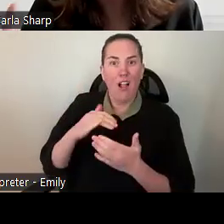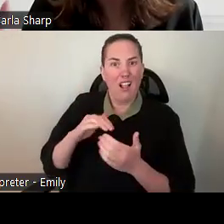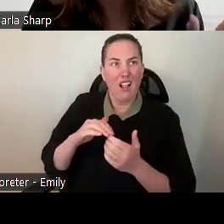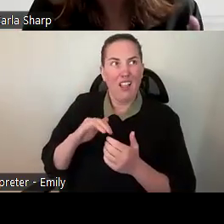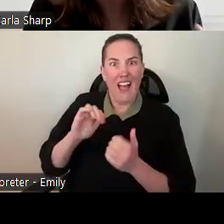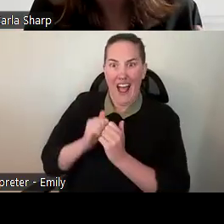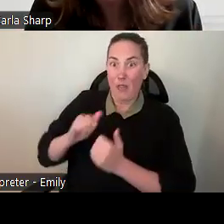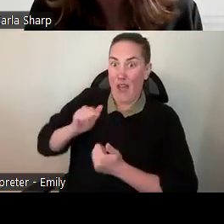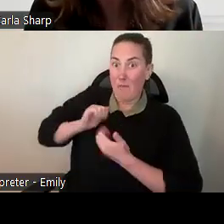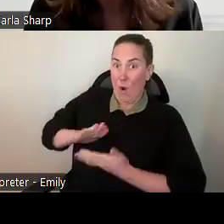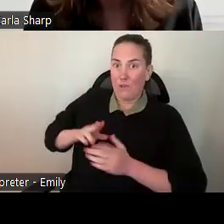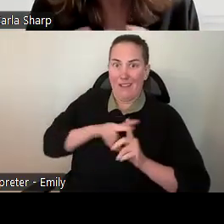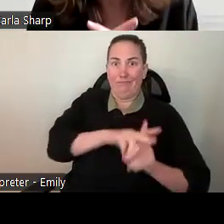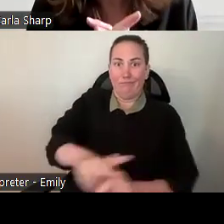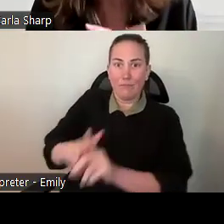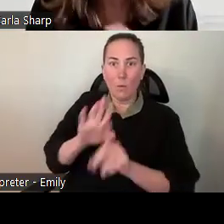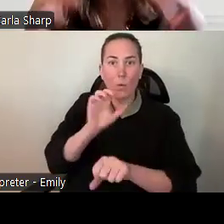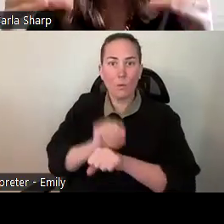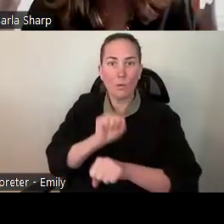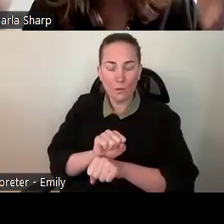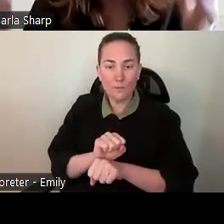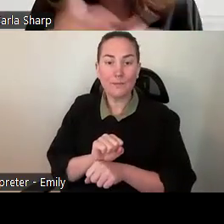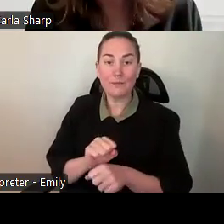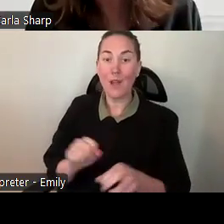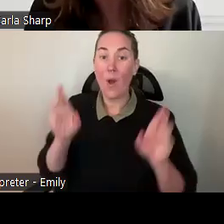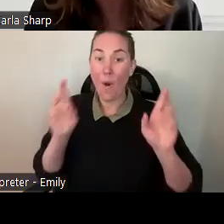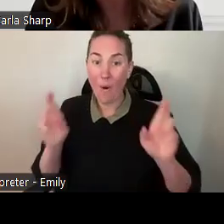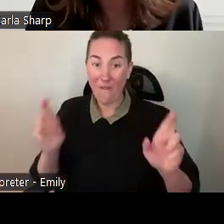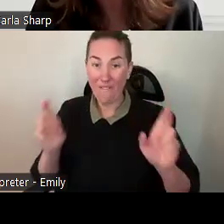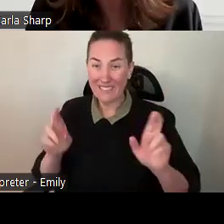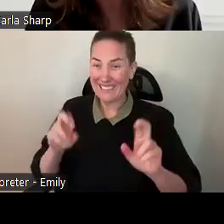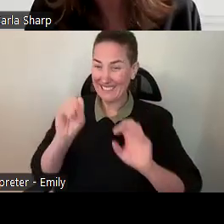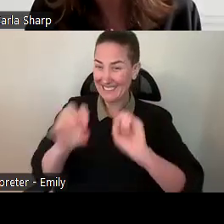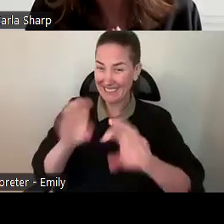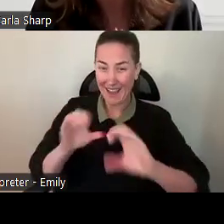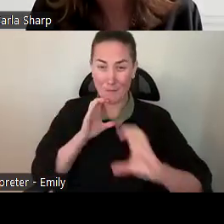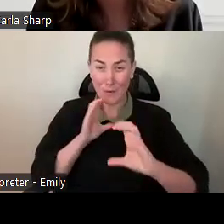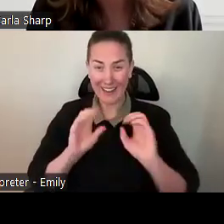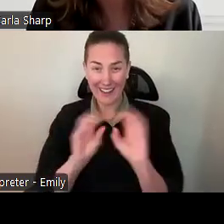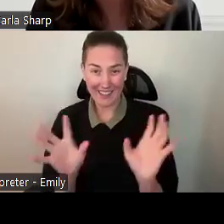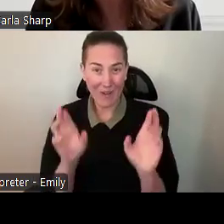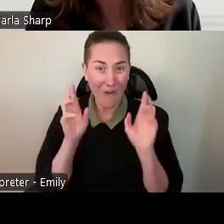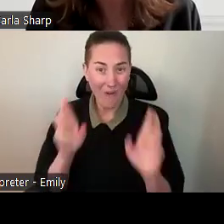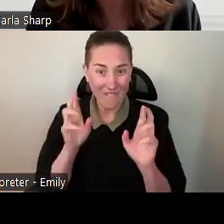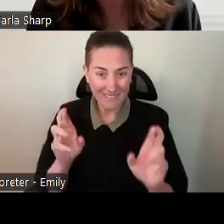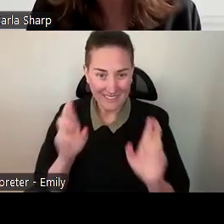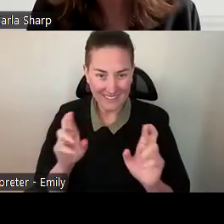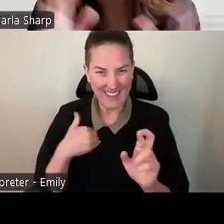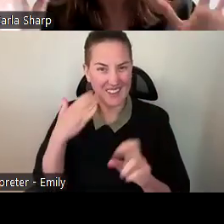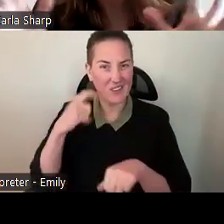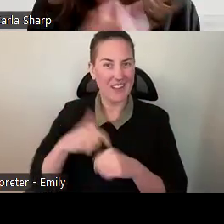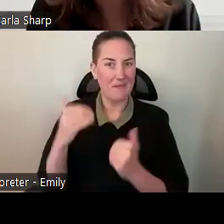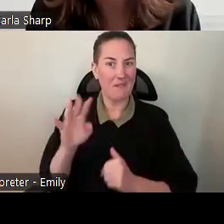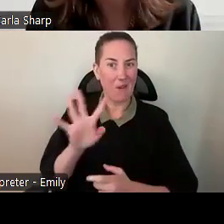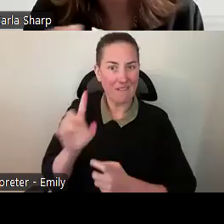that for youth. So I hope I got all of this communicated to you in the time that I had, and